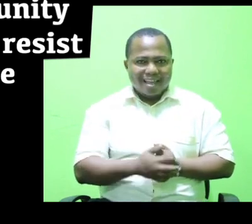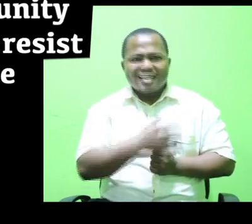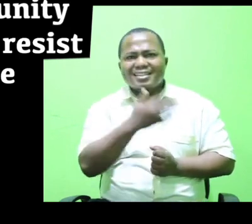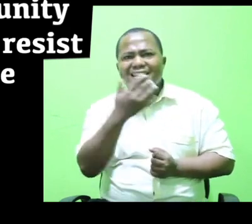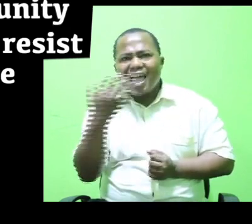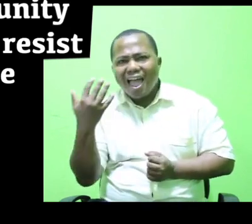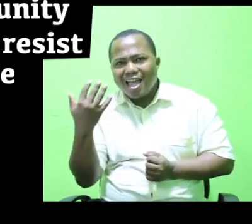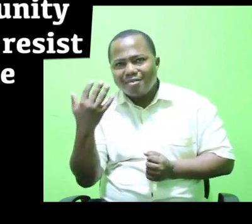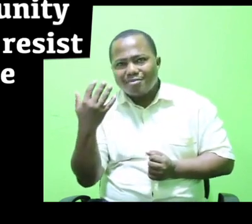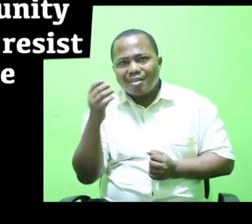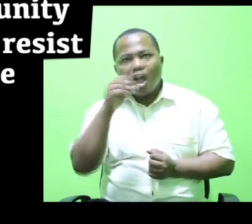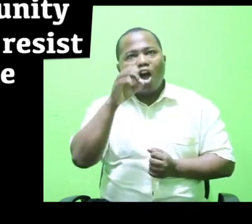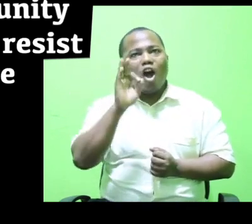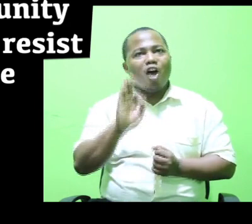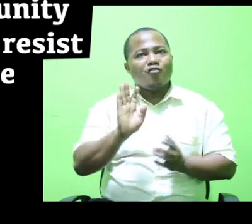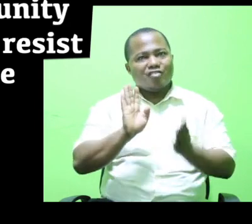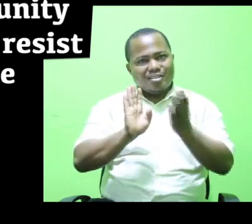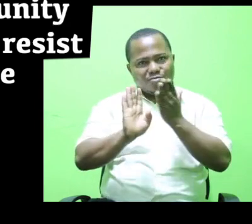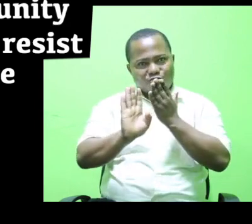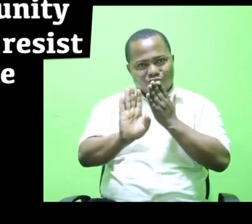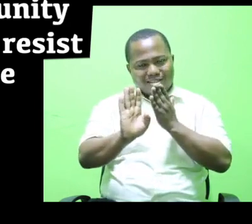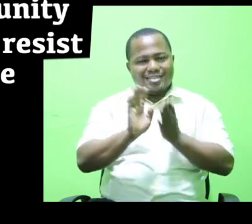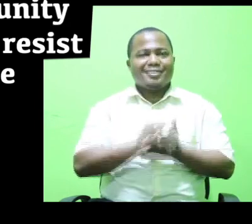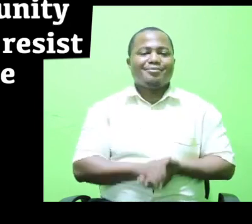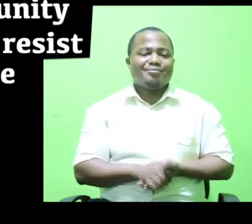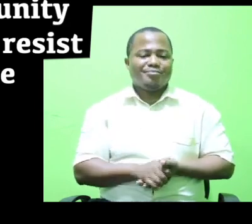types of immunity,